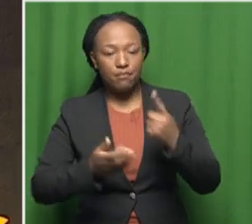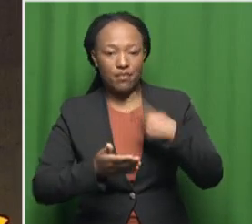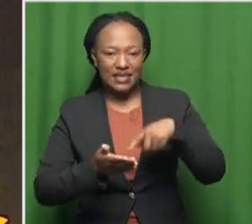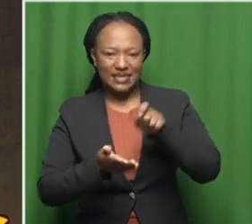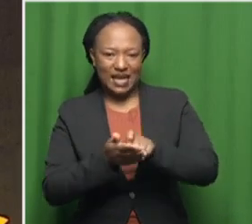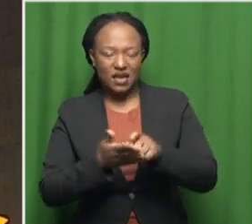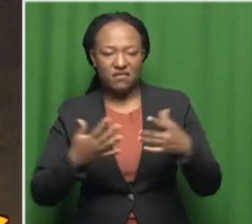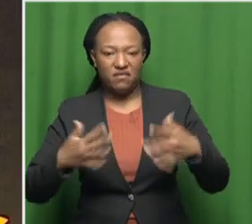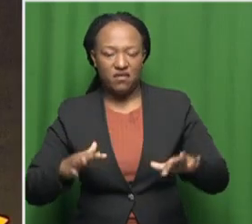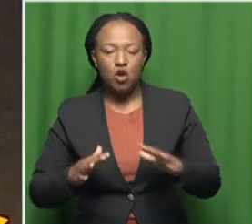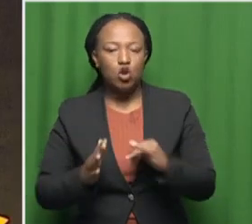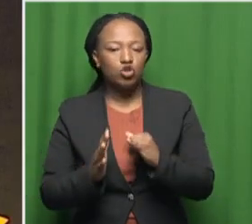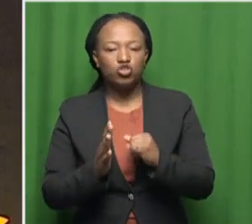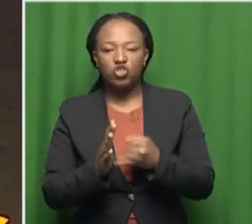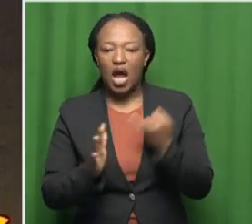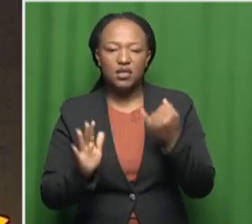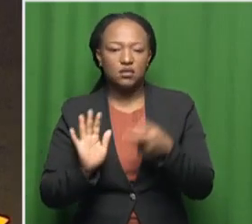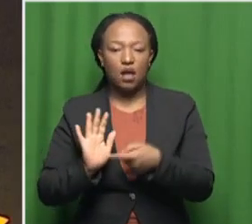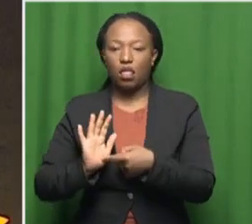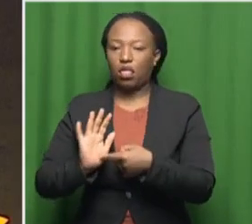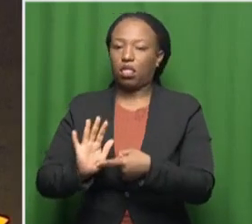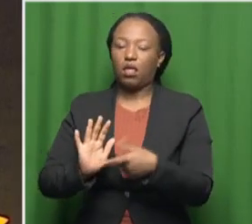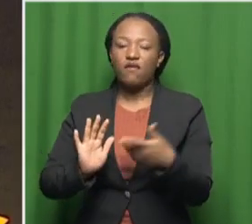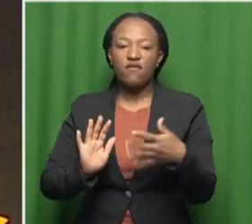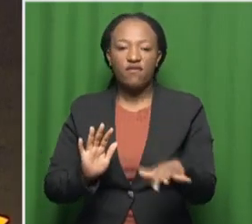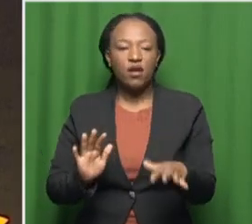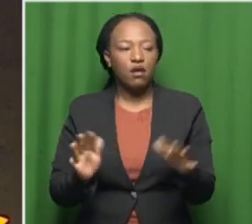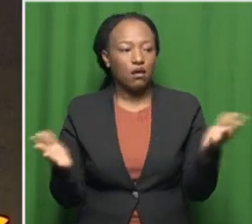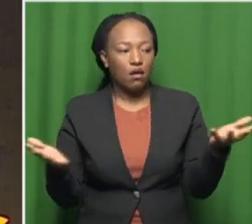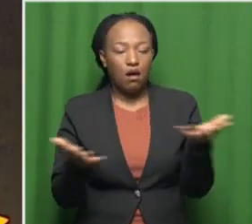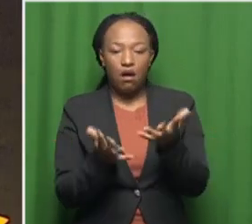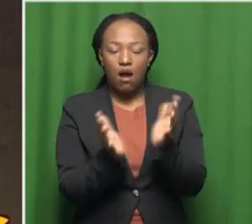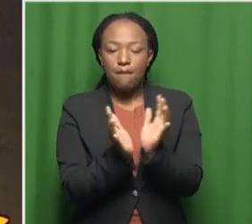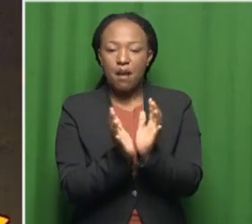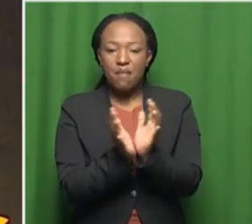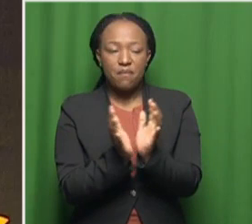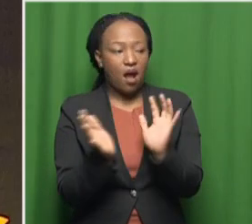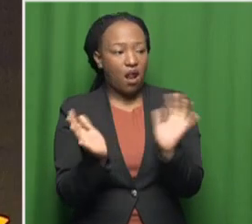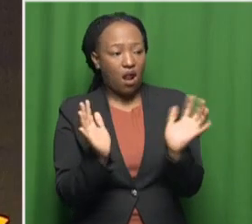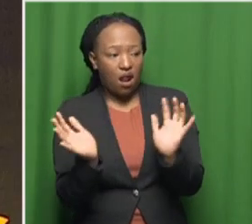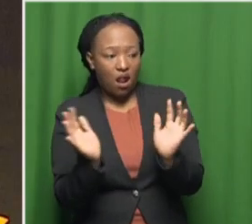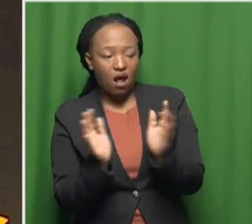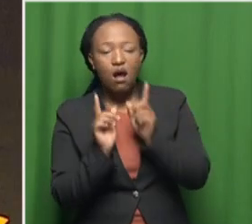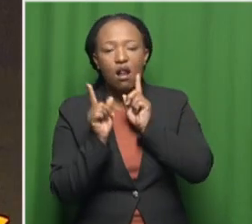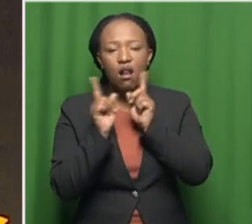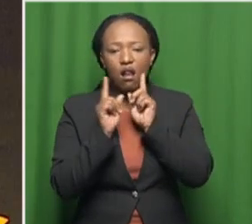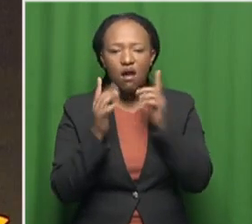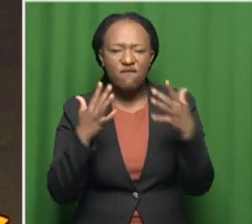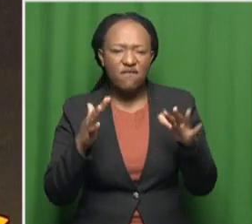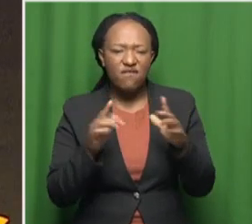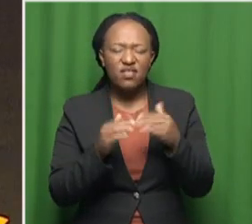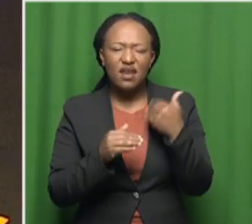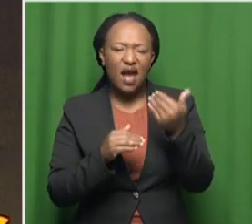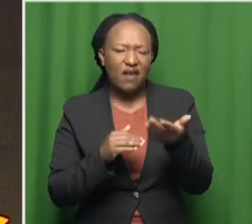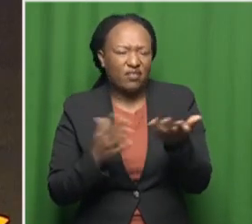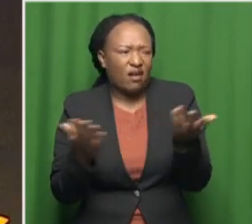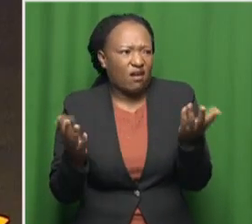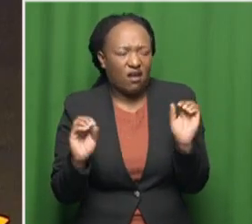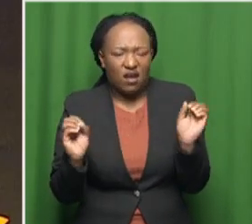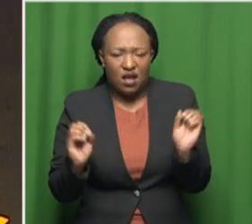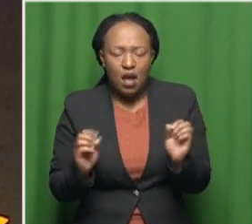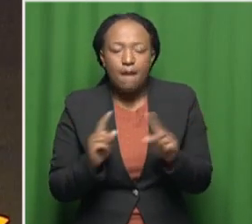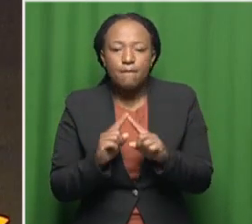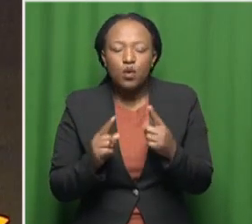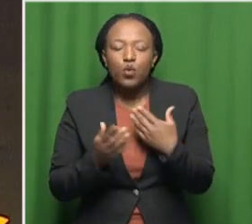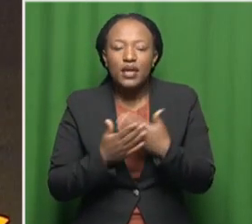didn't just showcase our products, we didn't just have a talk shop, but these are the actual deals that small businesses have